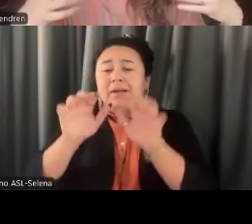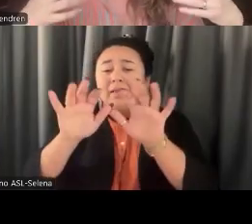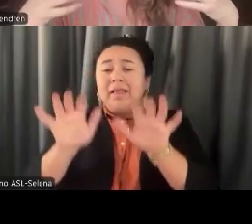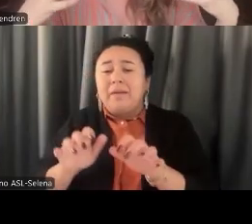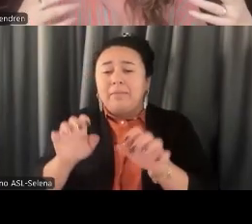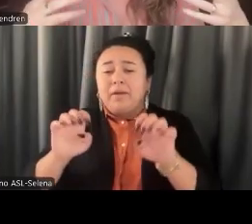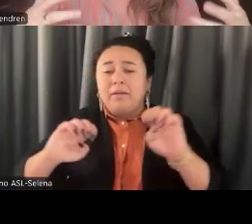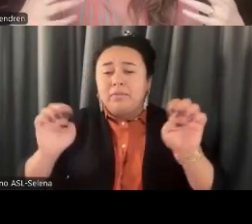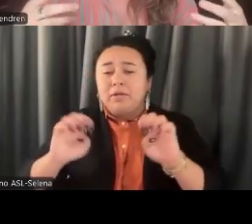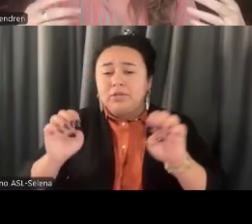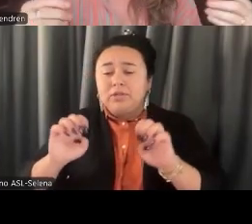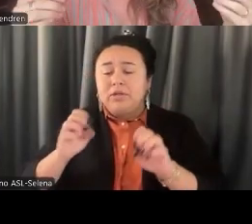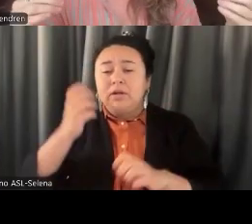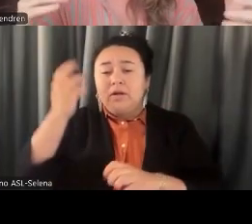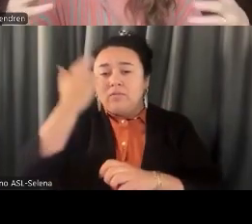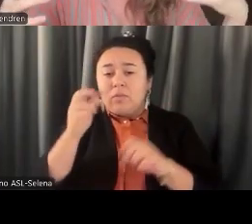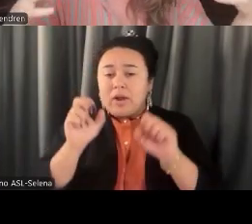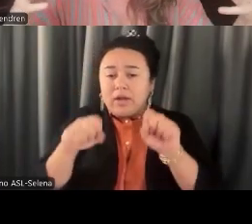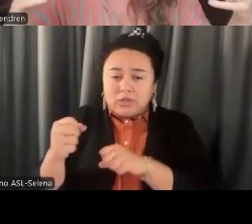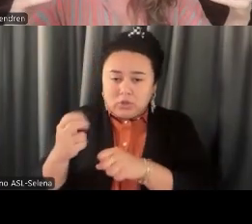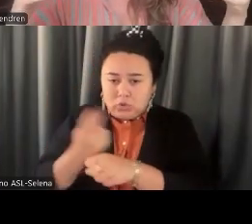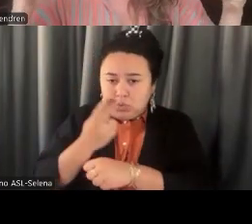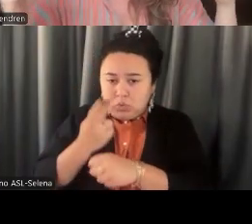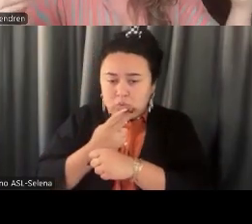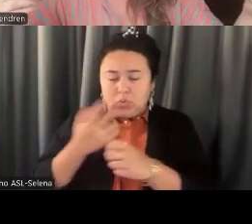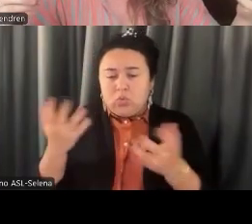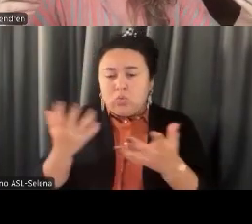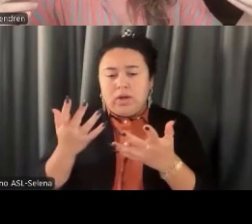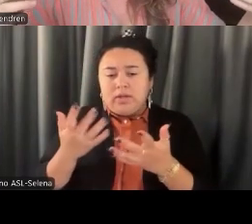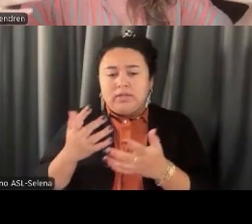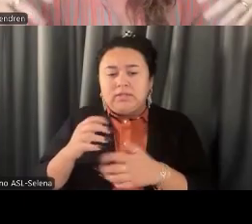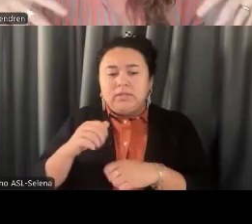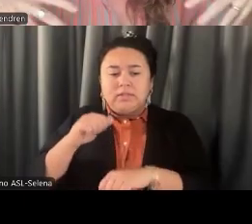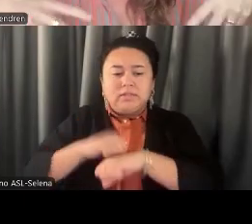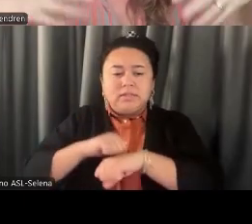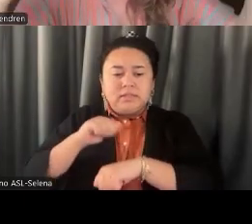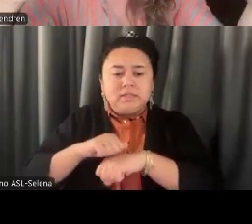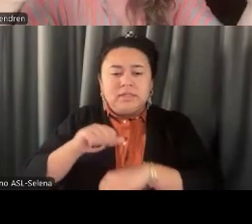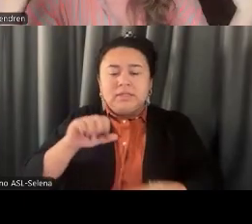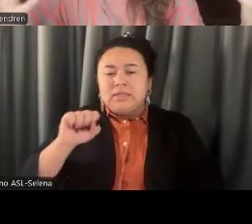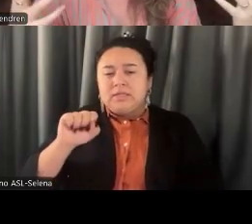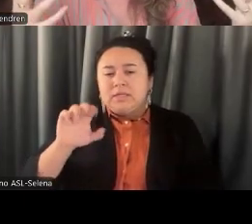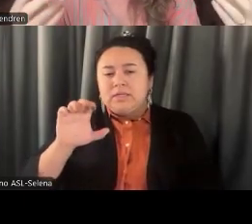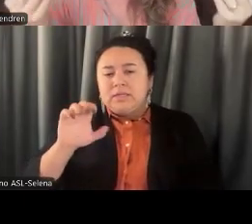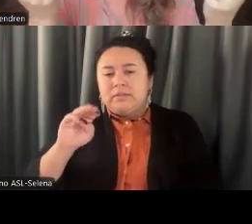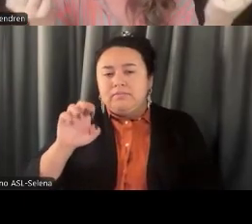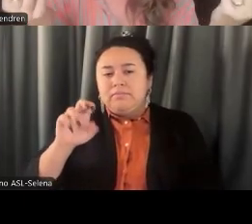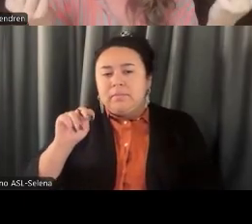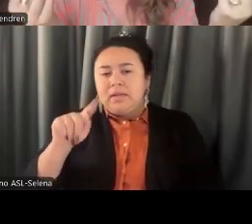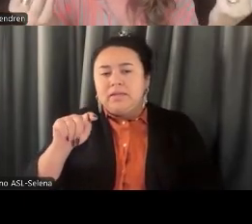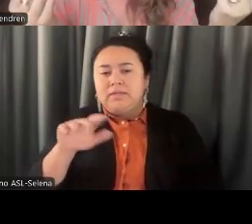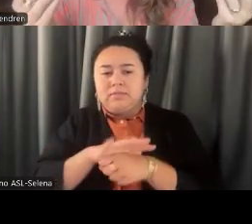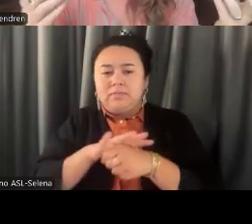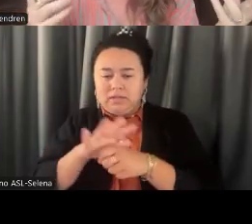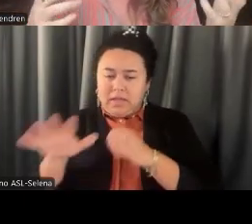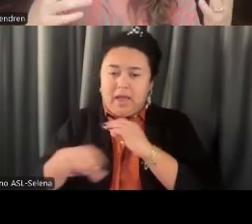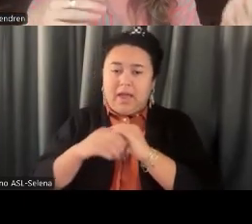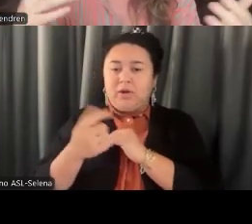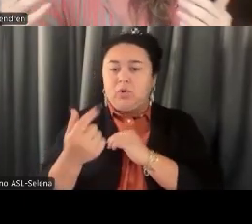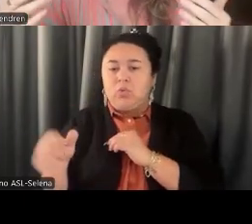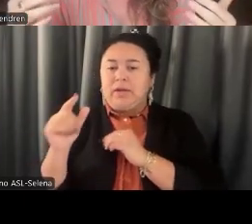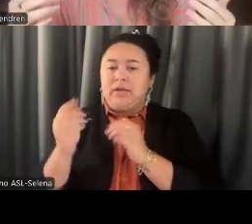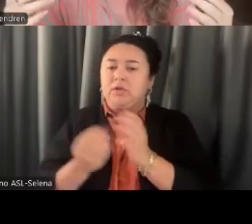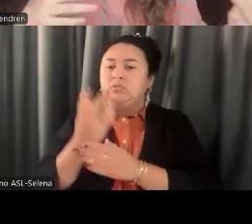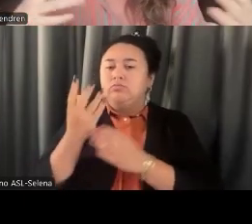is that there's both a practical provision, like what are all the cement spaces that could suddenly make new room for green spaces, but